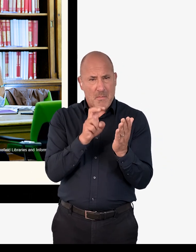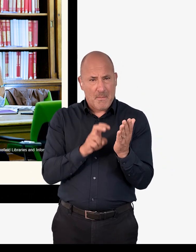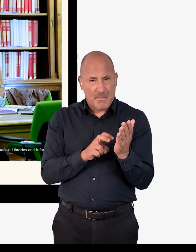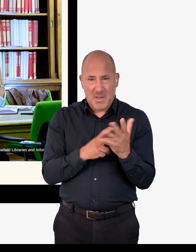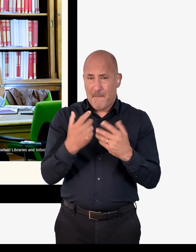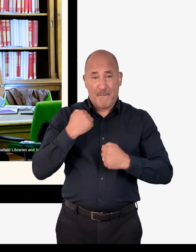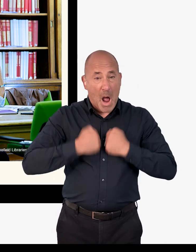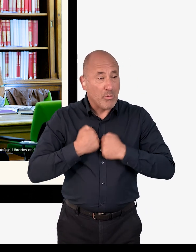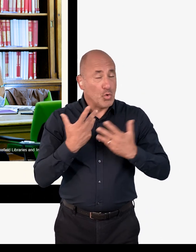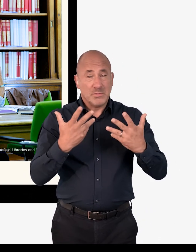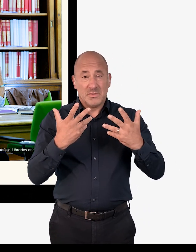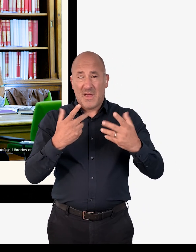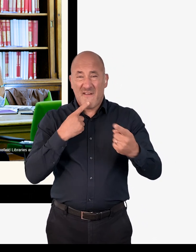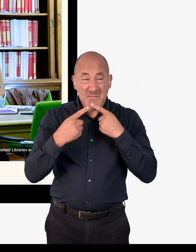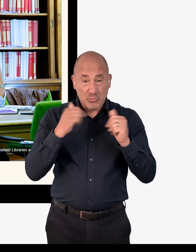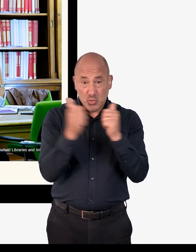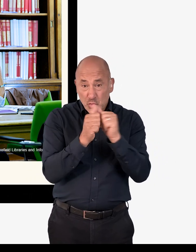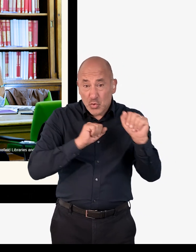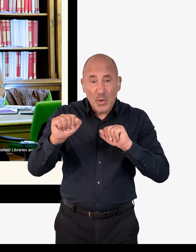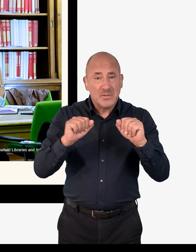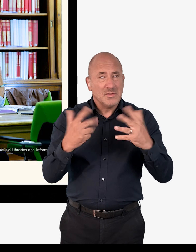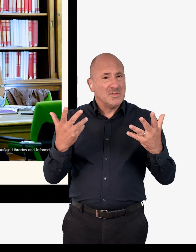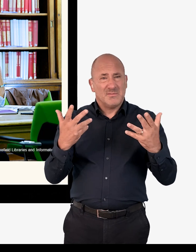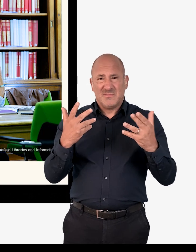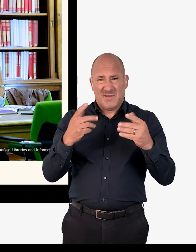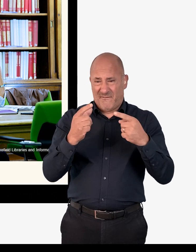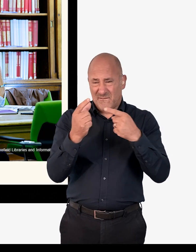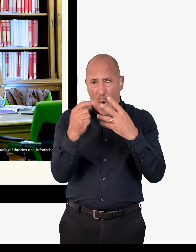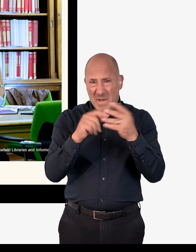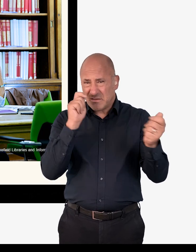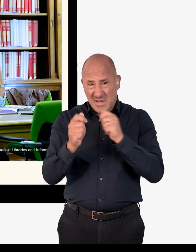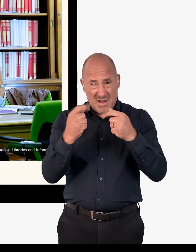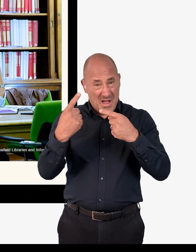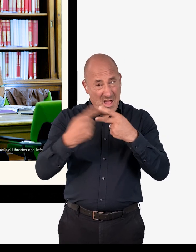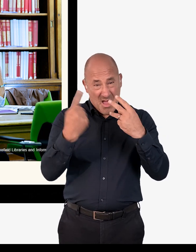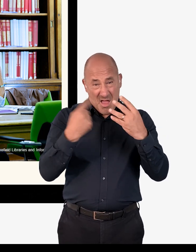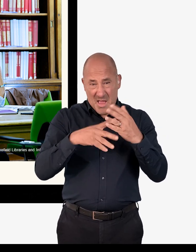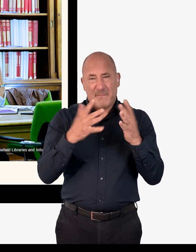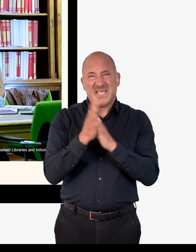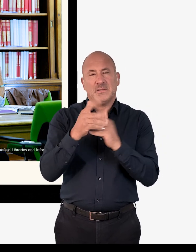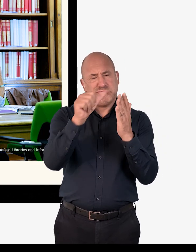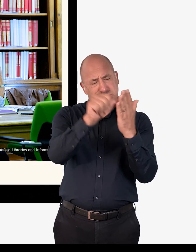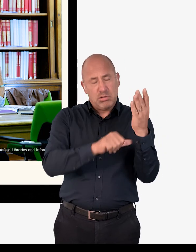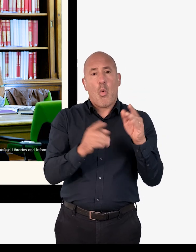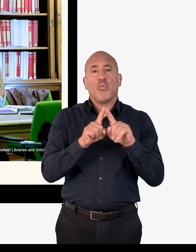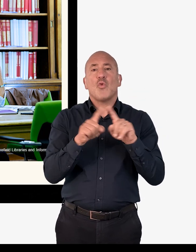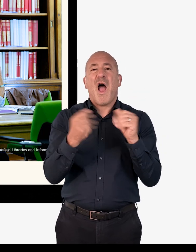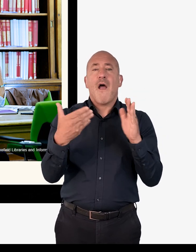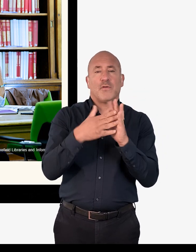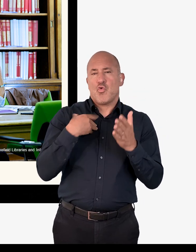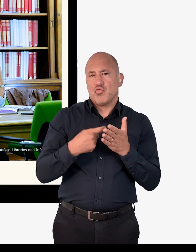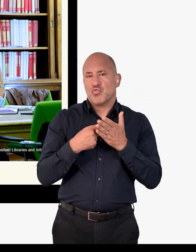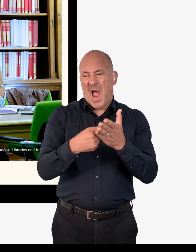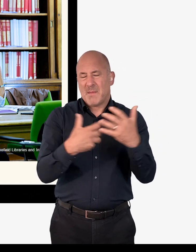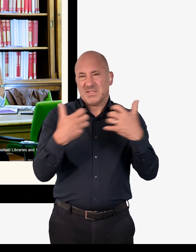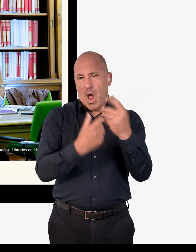ramps, stairs, lifts, etc., accessible bathrooms, information and accessible formats. And